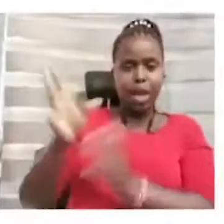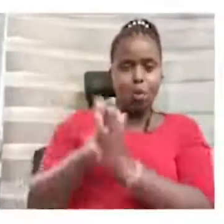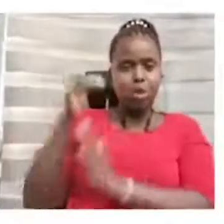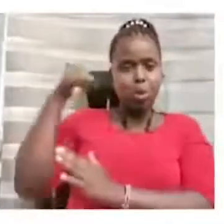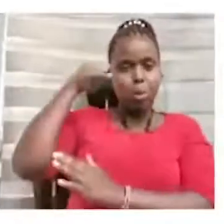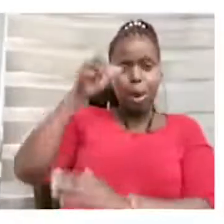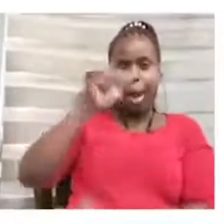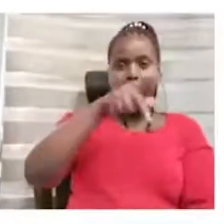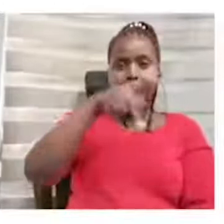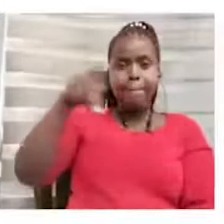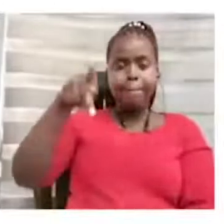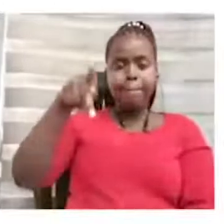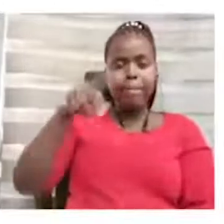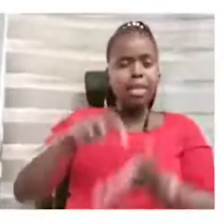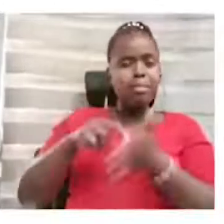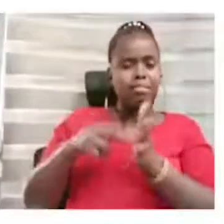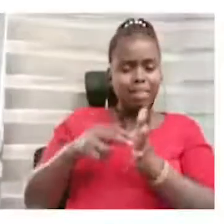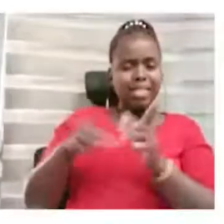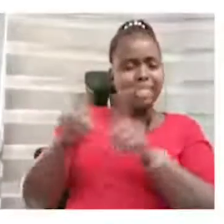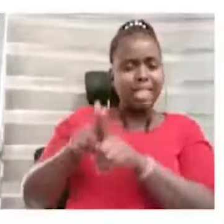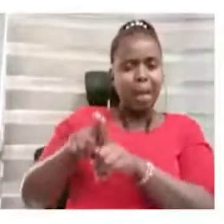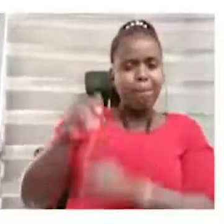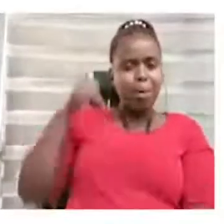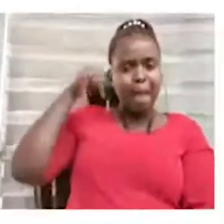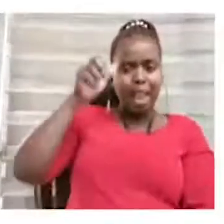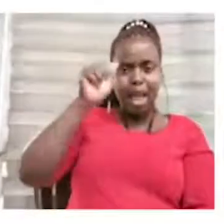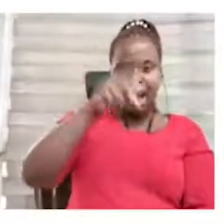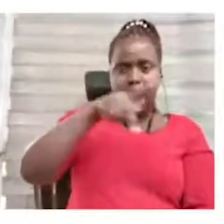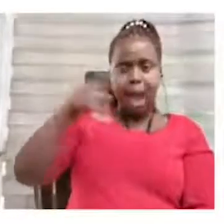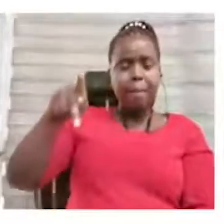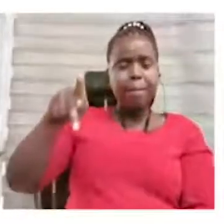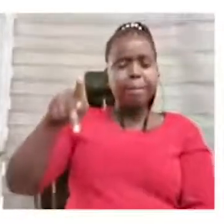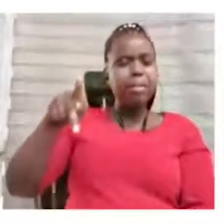is applicable to mobile apps and mobile more generally.